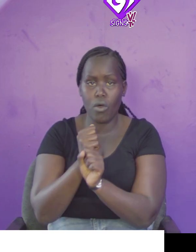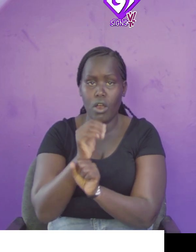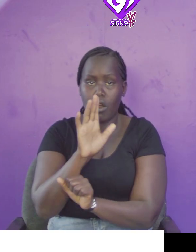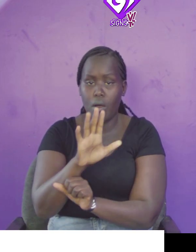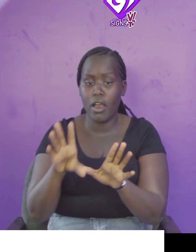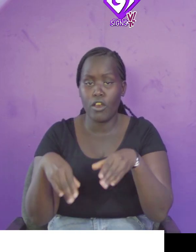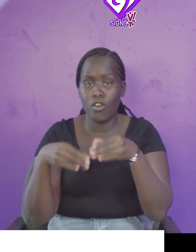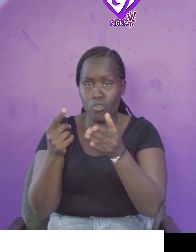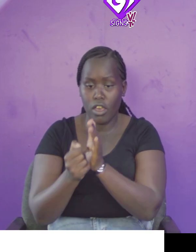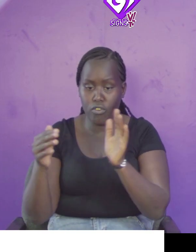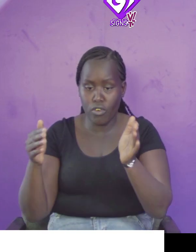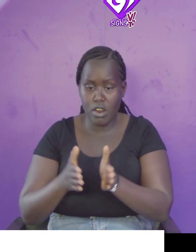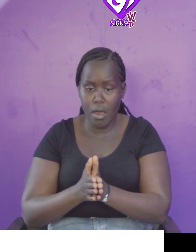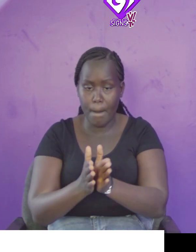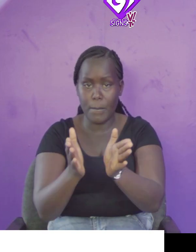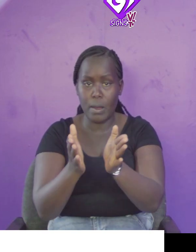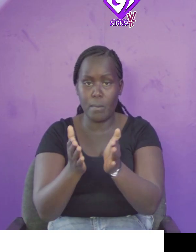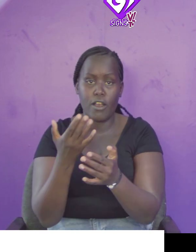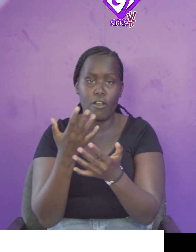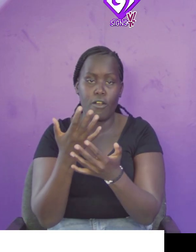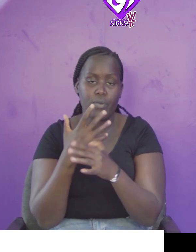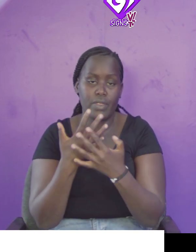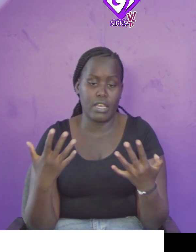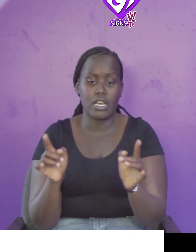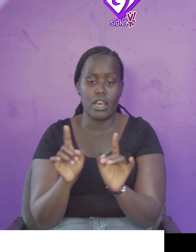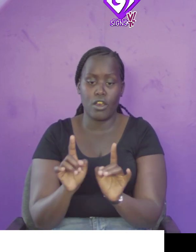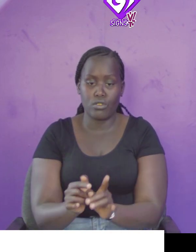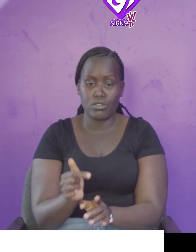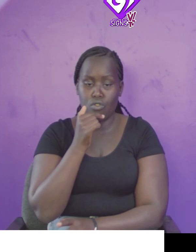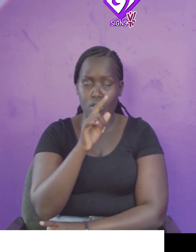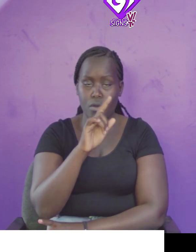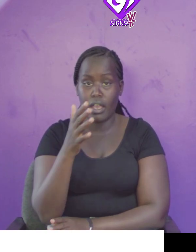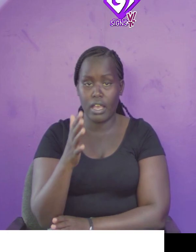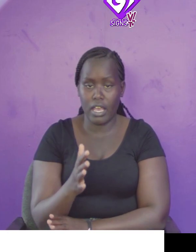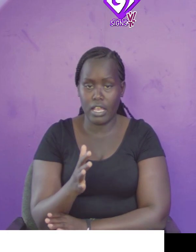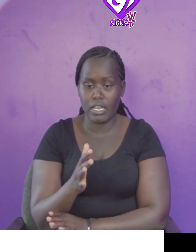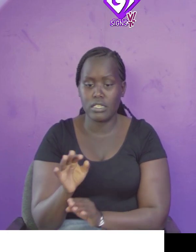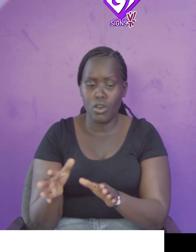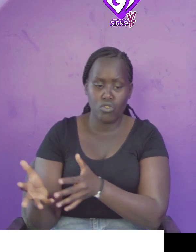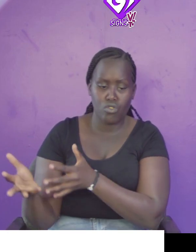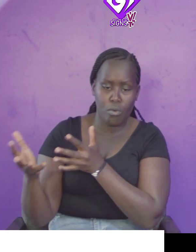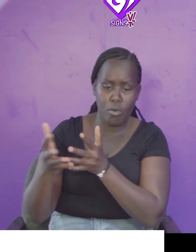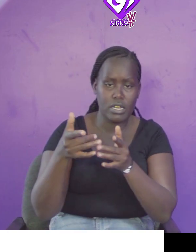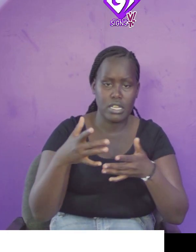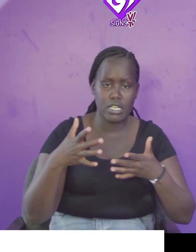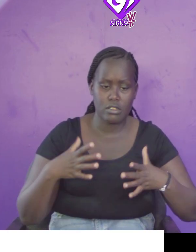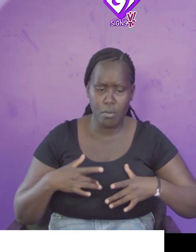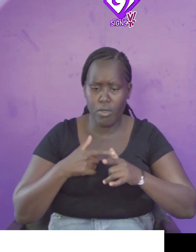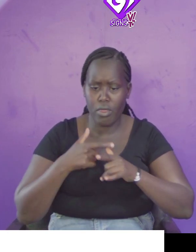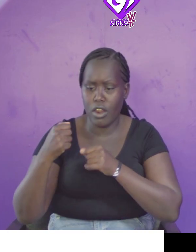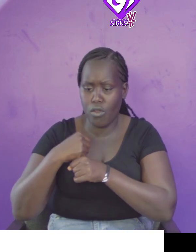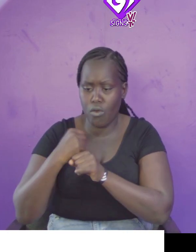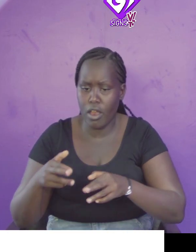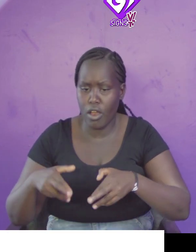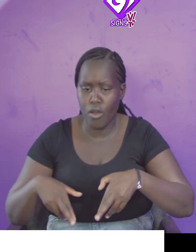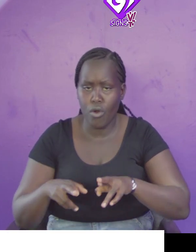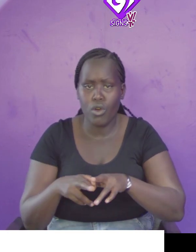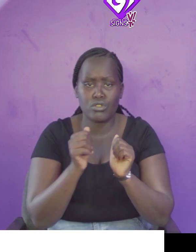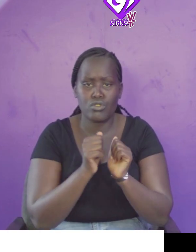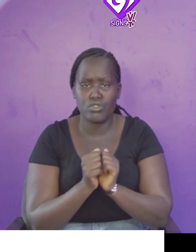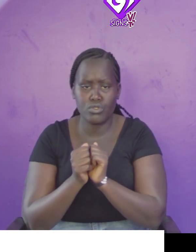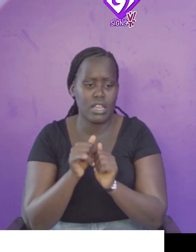provide public goods and telling Kenyans, tumewaletea hawa watu mujisort mujenge nao barabara. That's basically